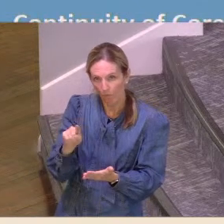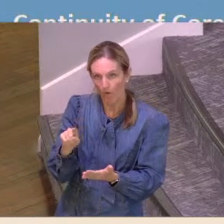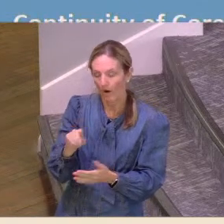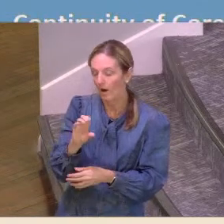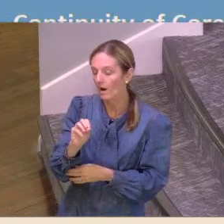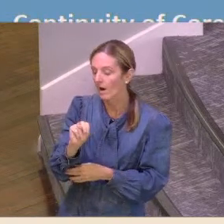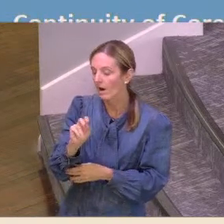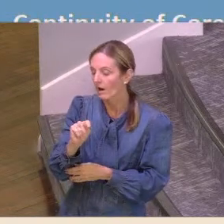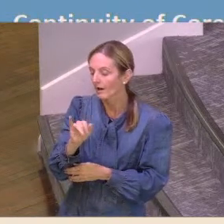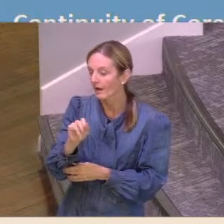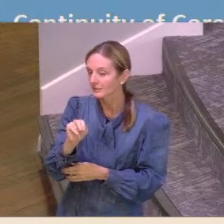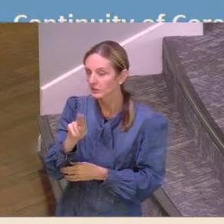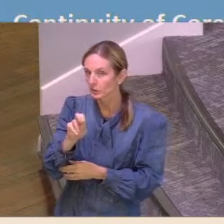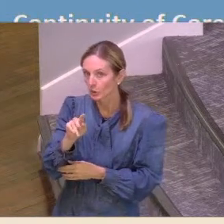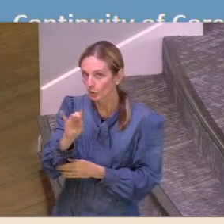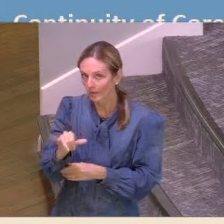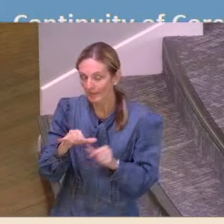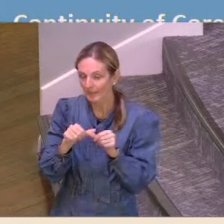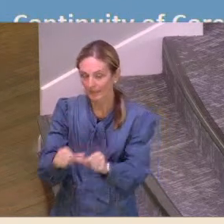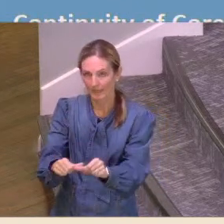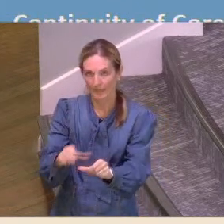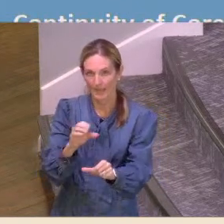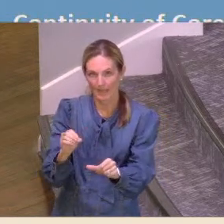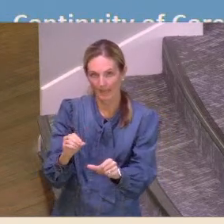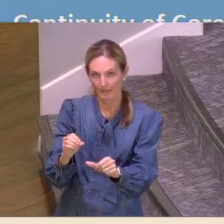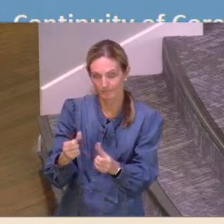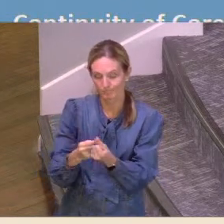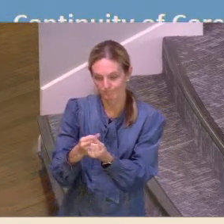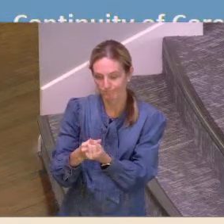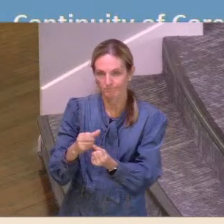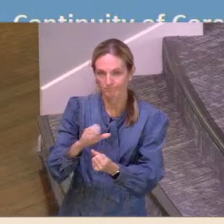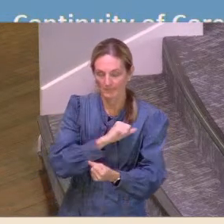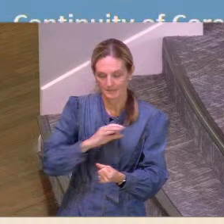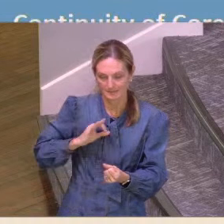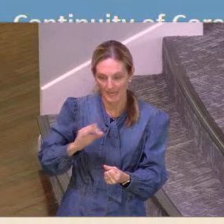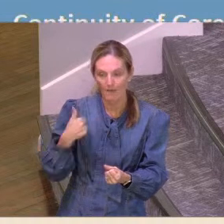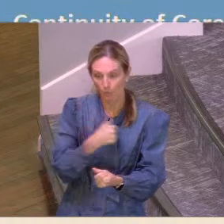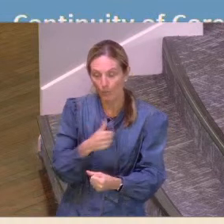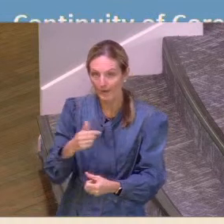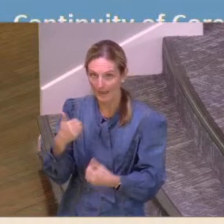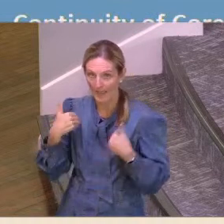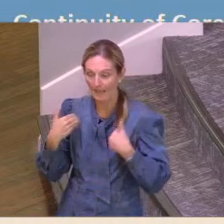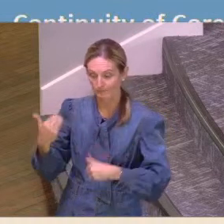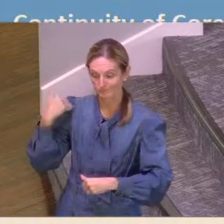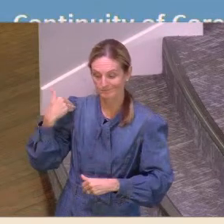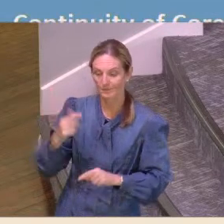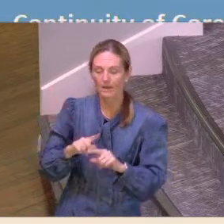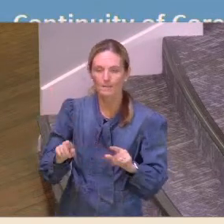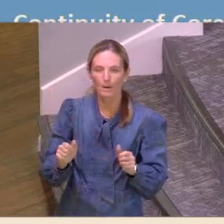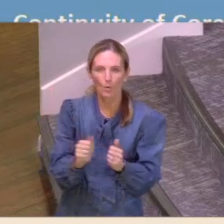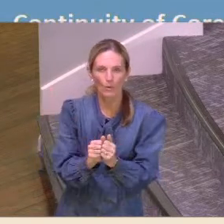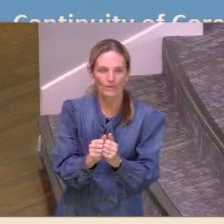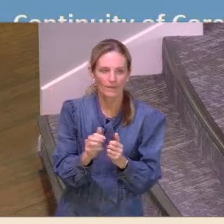and that is one bucket that we have really utilized the ESSER funds in the past. But with the